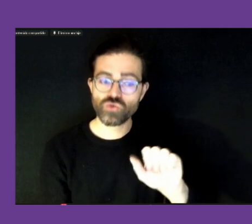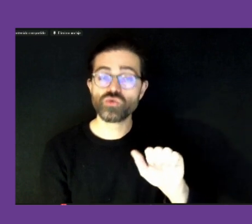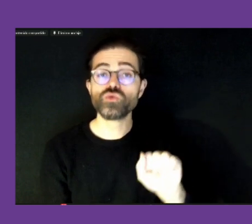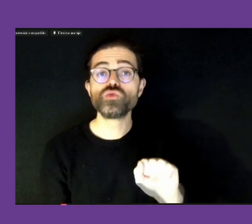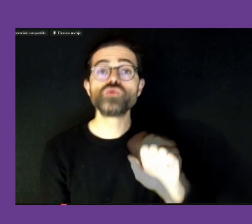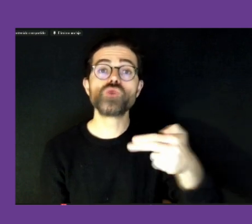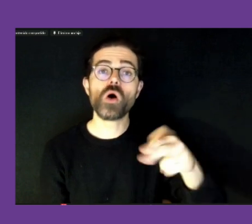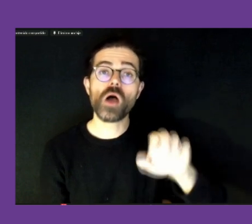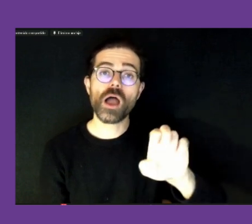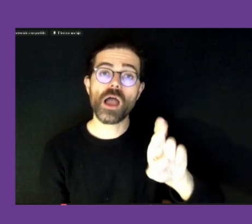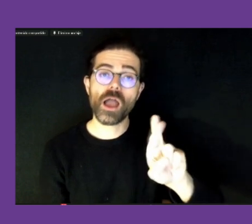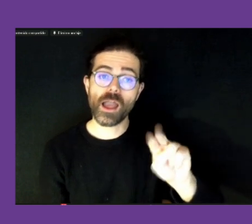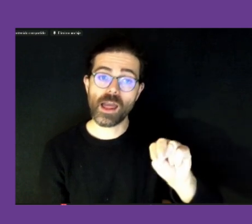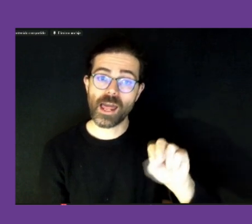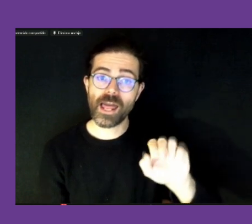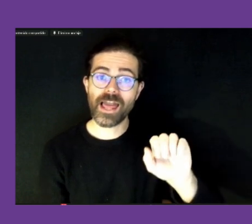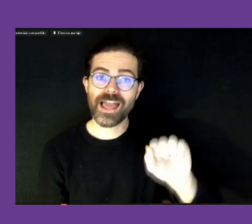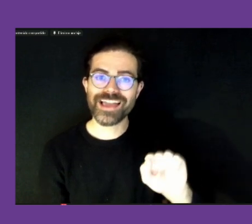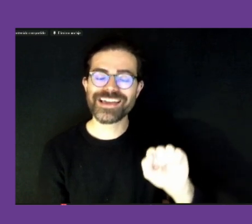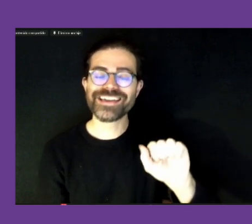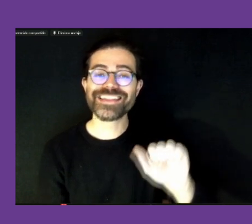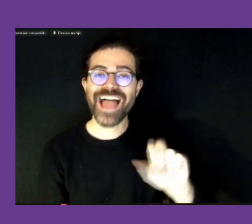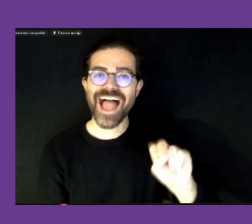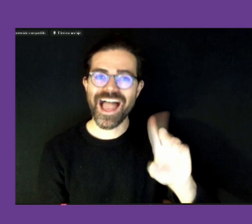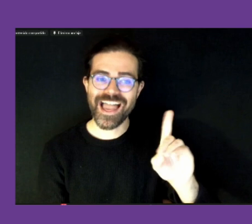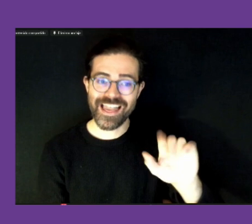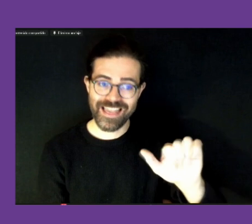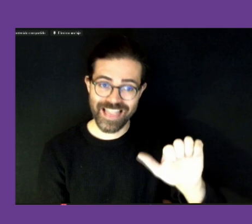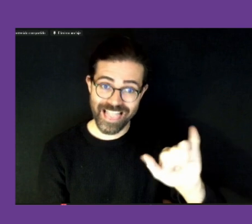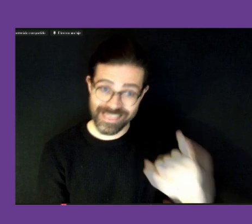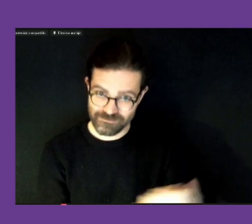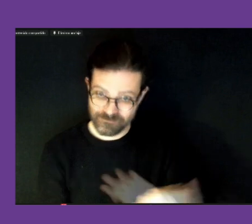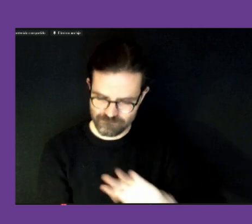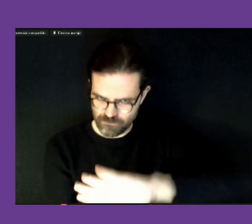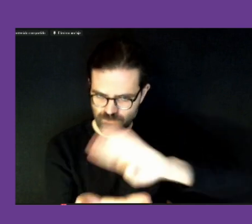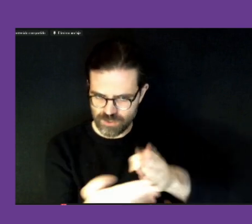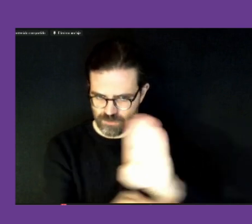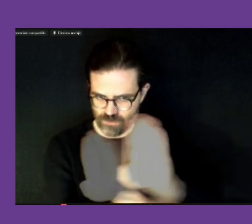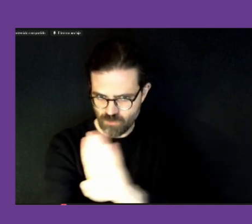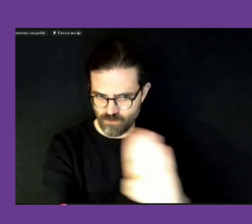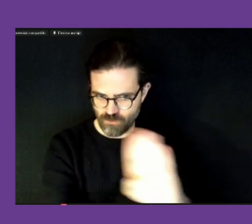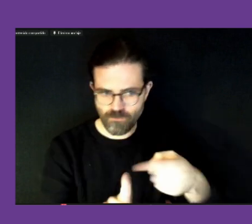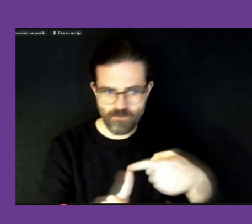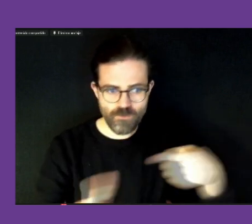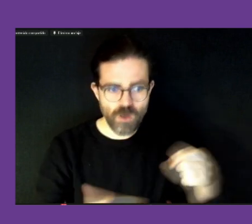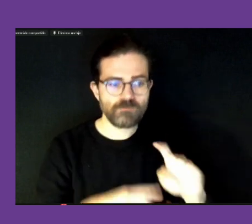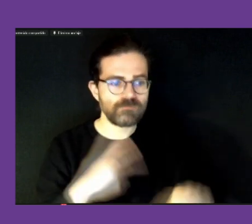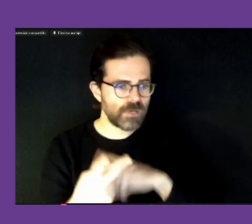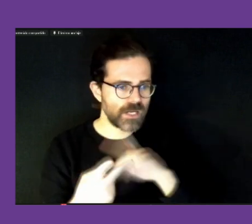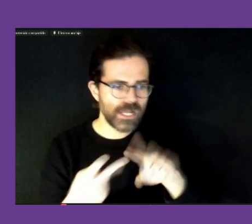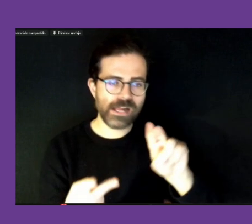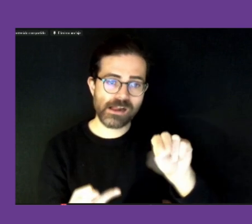Nieves Peinado from ACEPAO and from CEAPAT, two Spanish organizations, is the convener